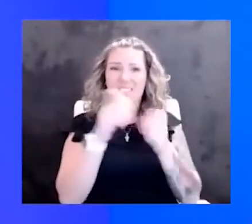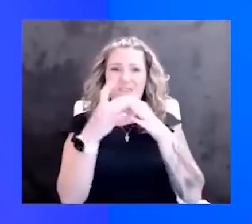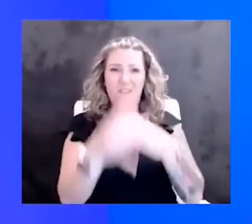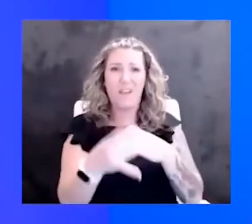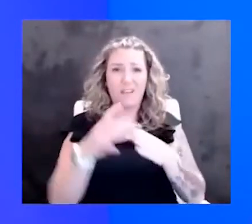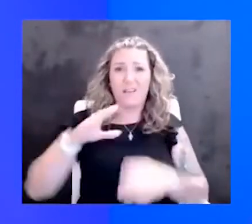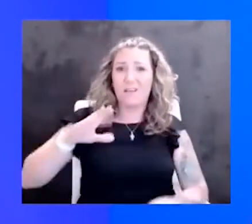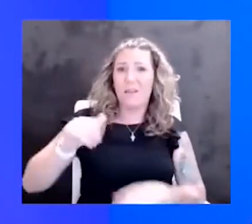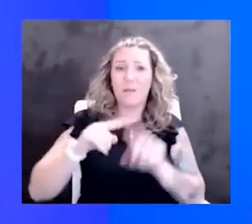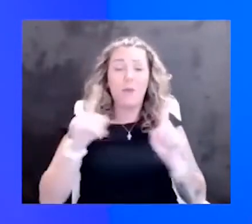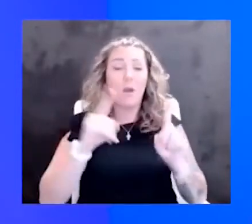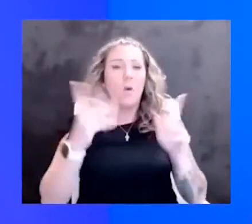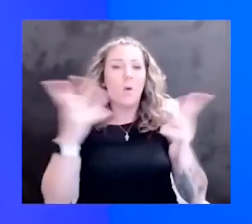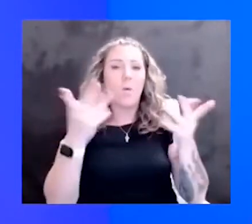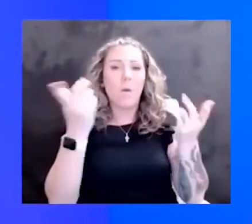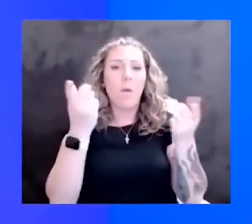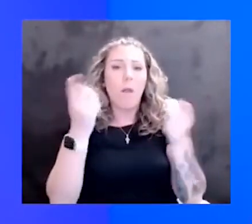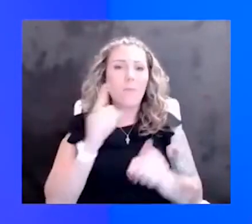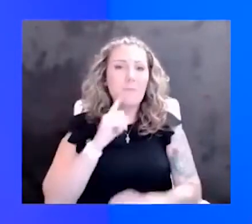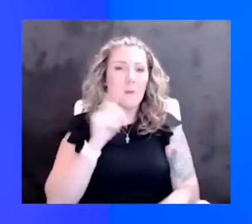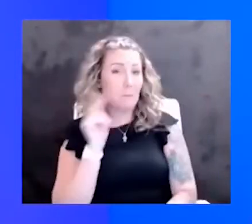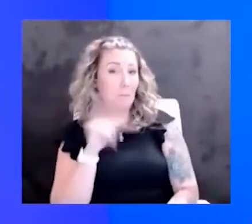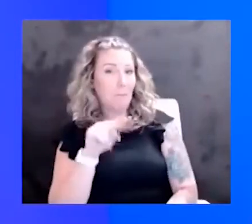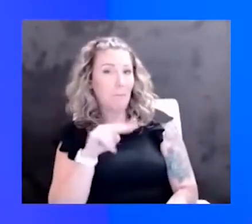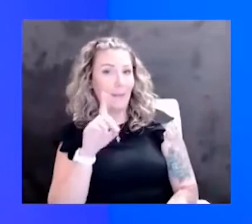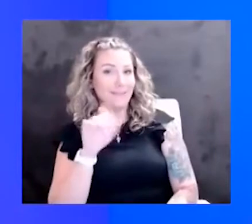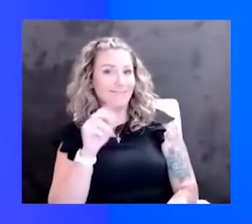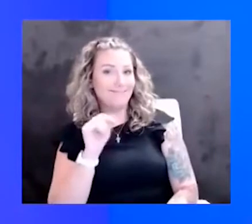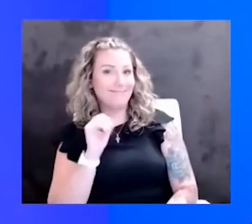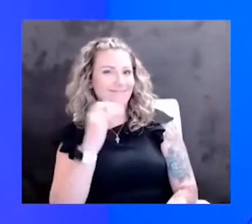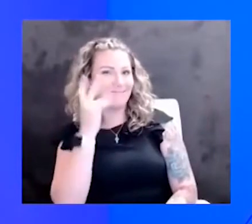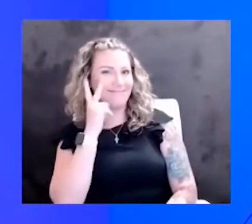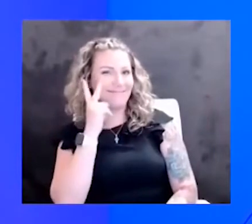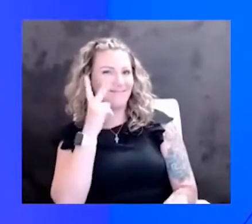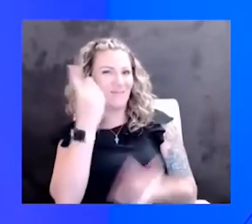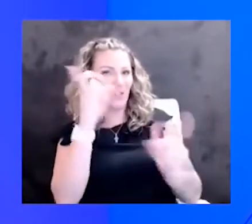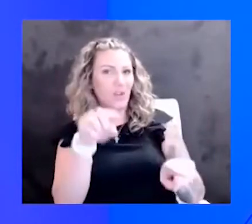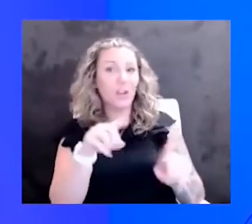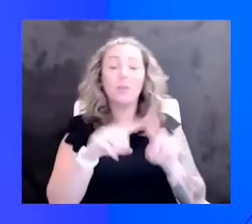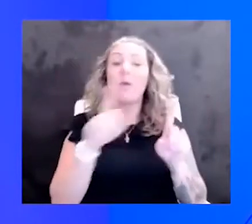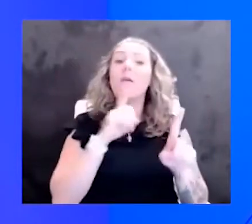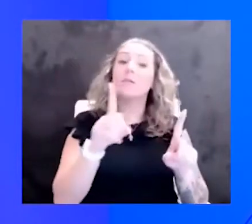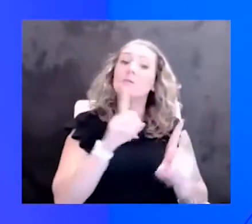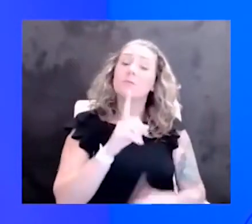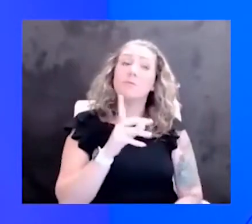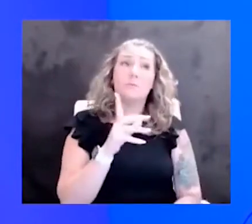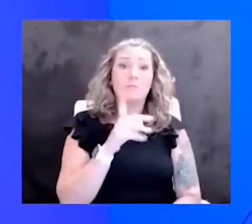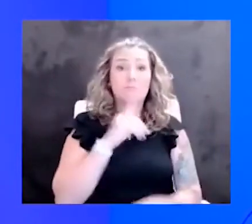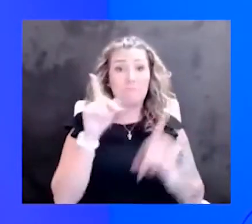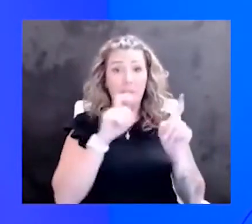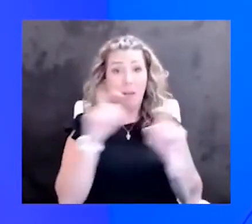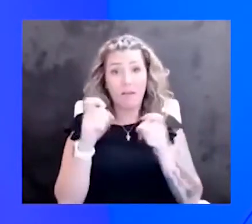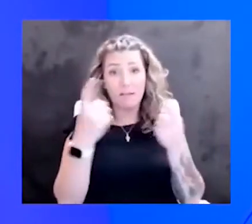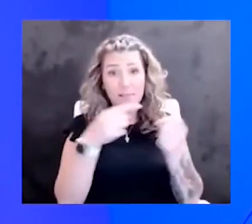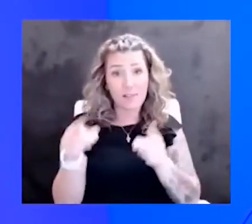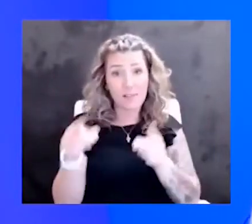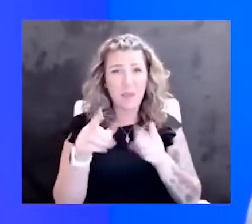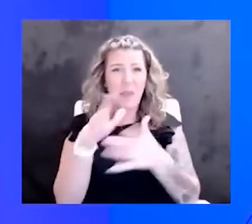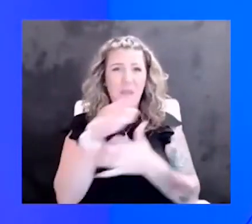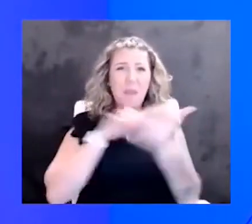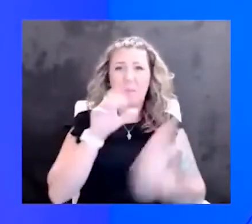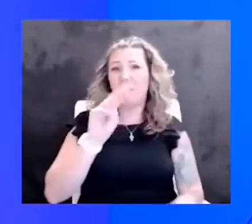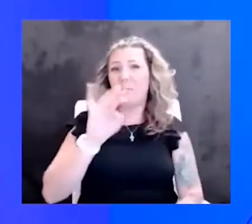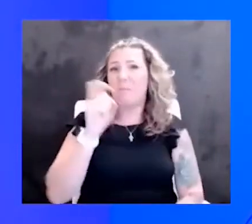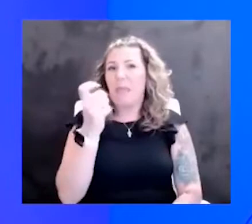wind up, and I'm looking at Dana to see if he agrees with me, is I think that ultimately, and there's some tests going on about mix and match, to have one of one